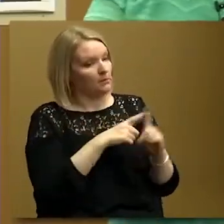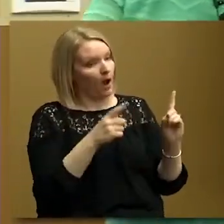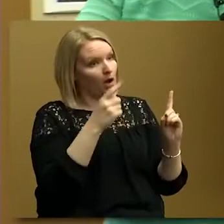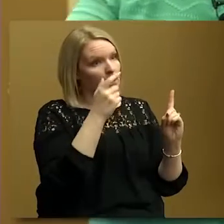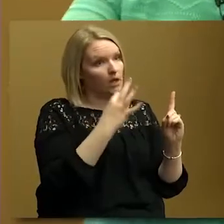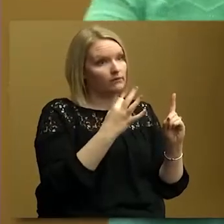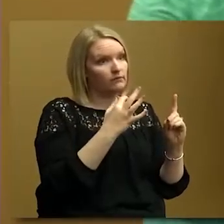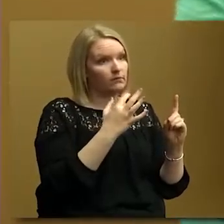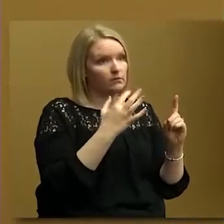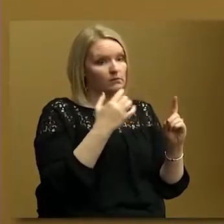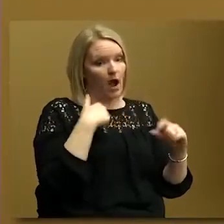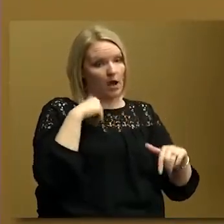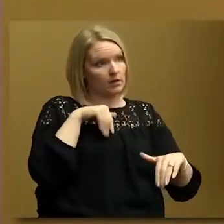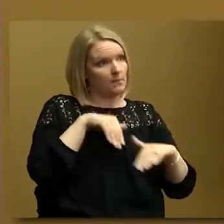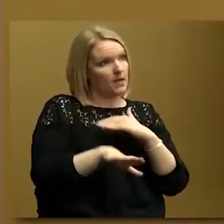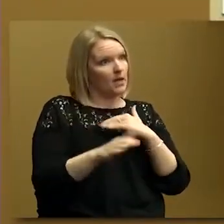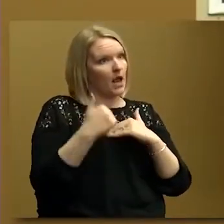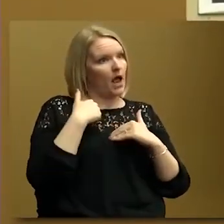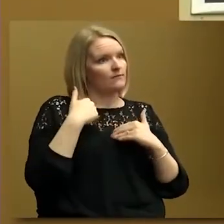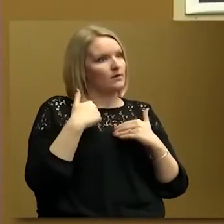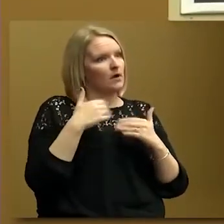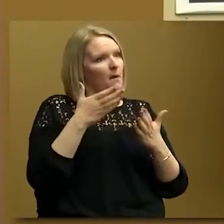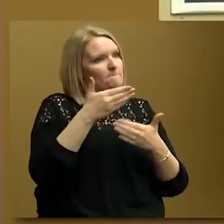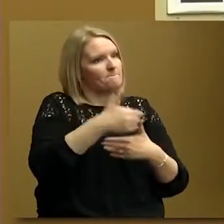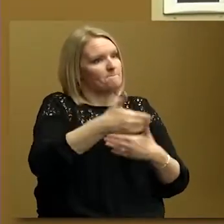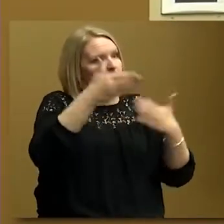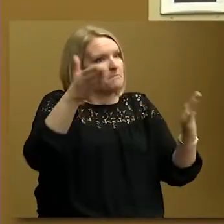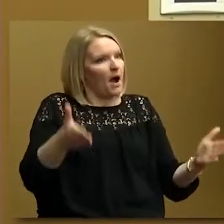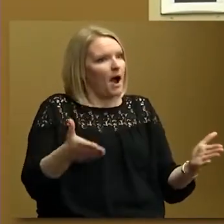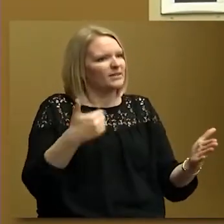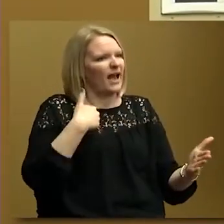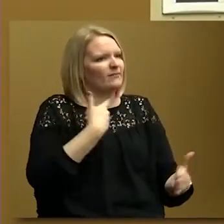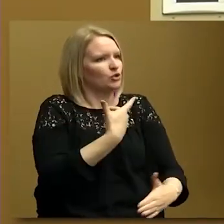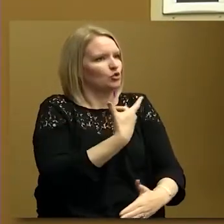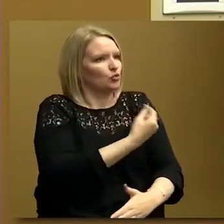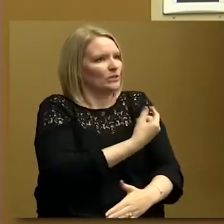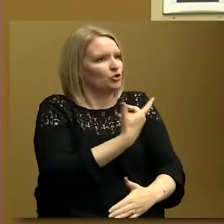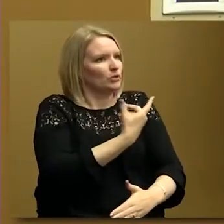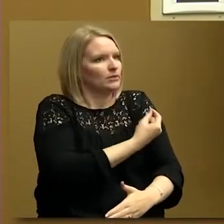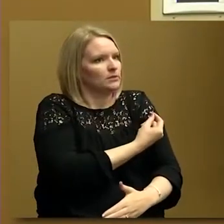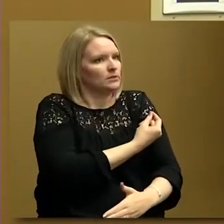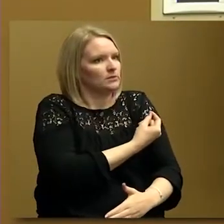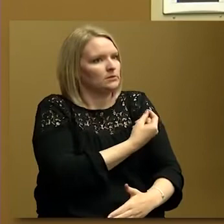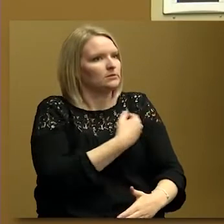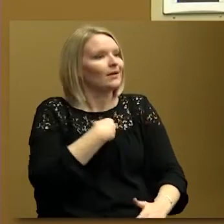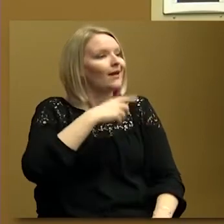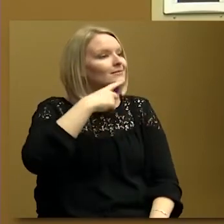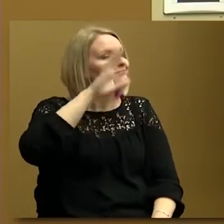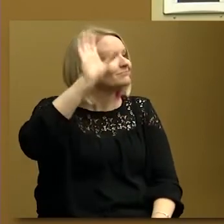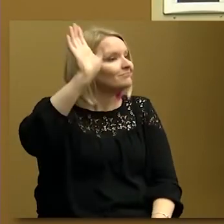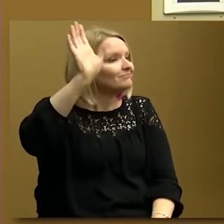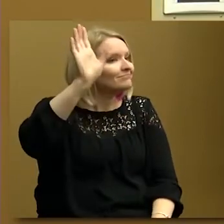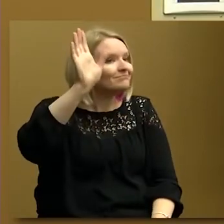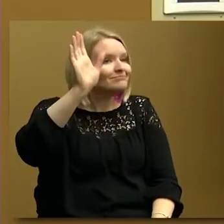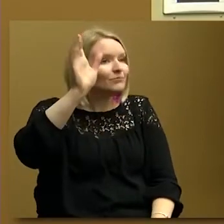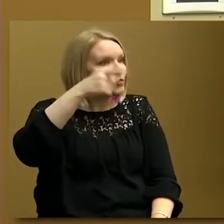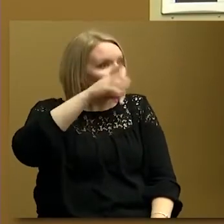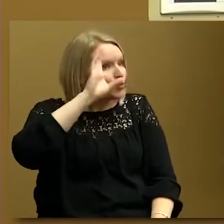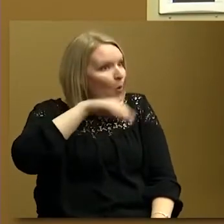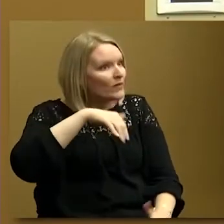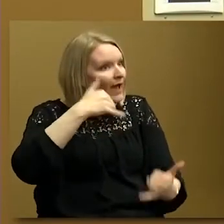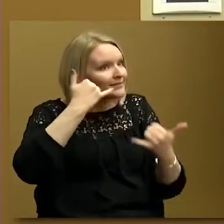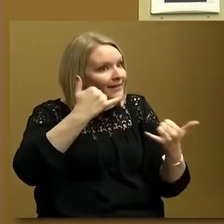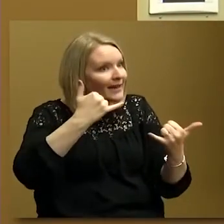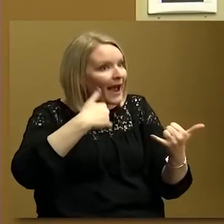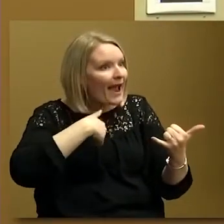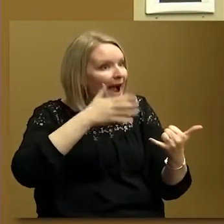had come in and had a big old box of syringes here and said, oh, did y'all know that I was